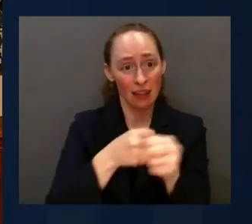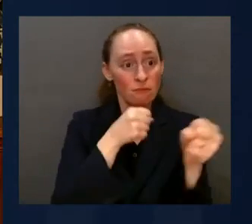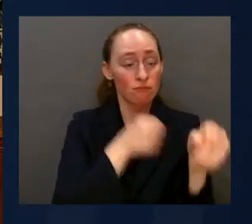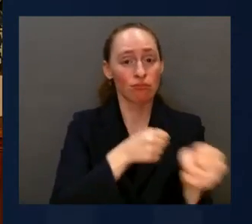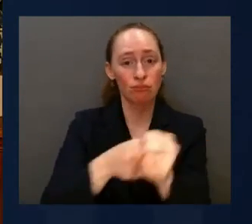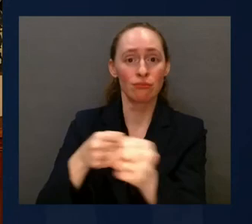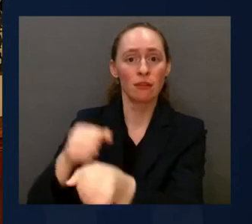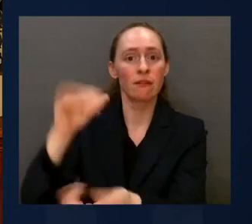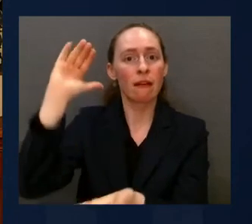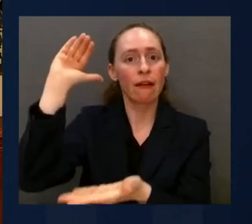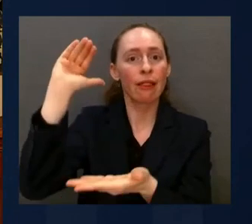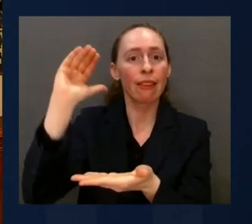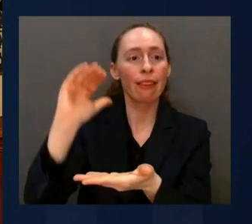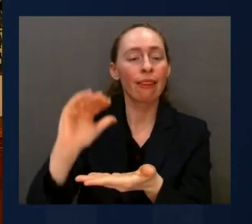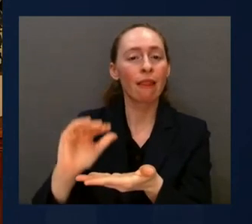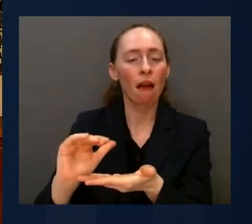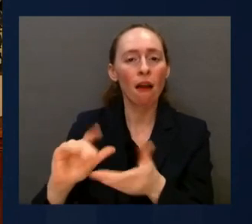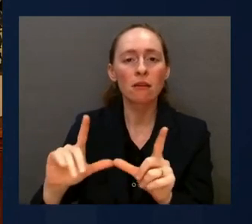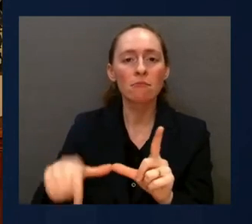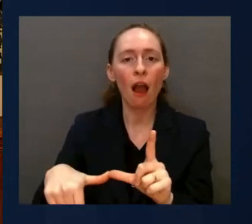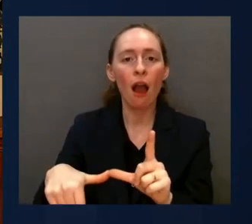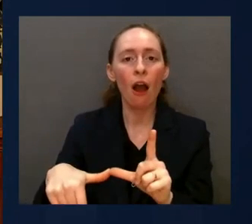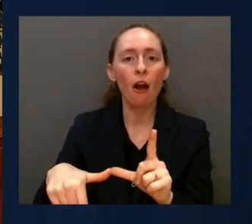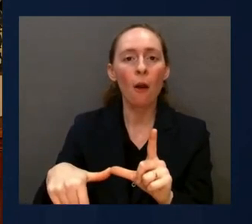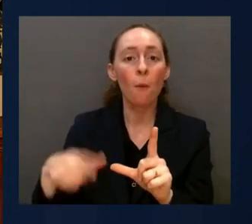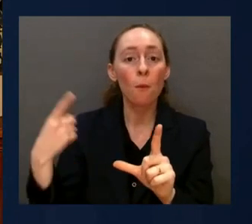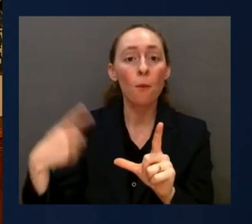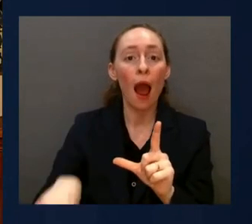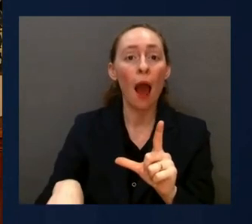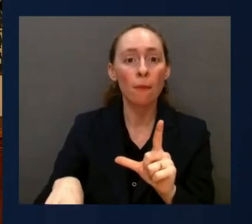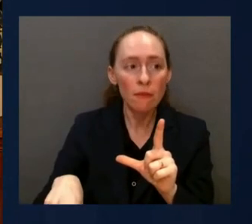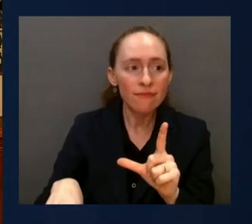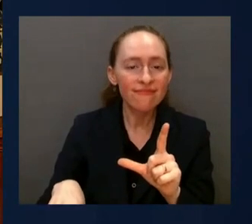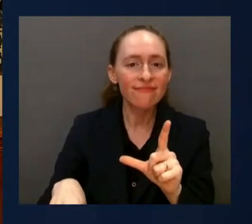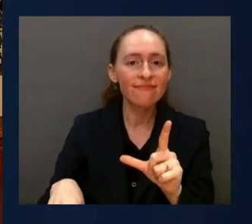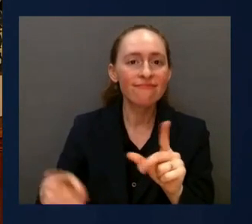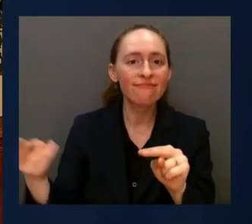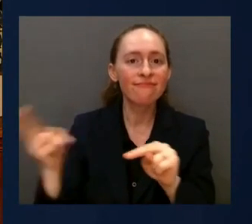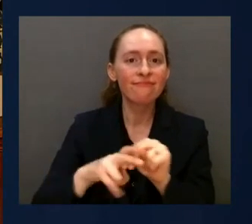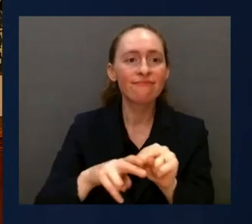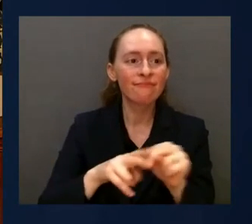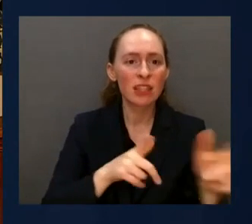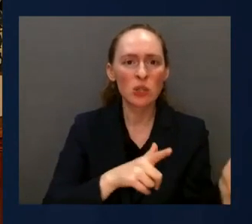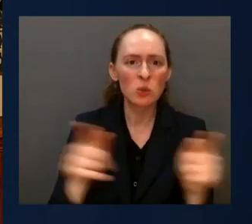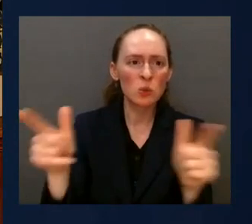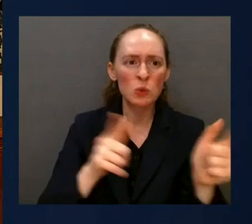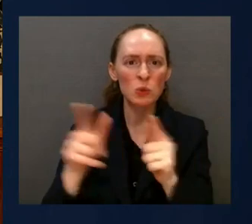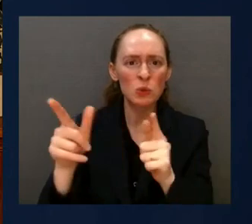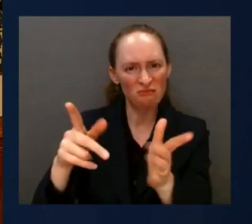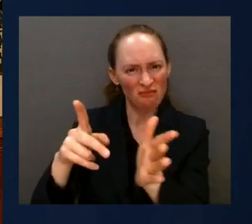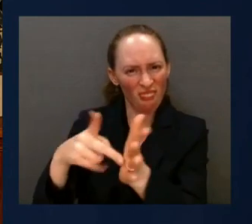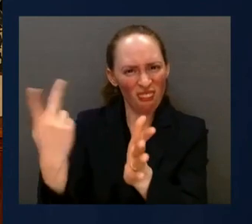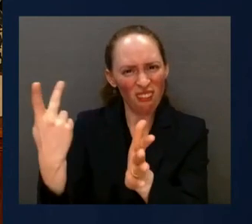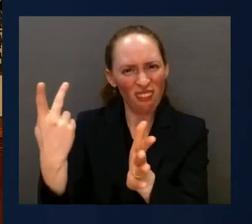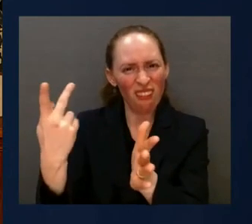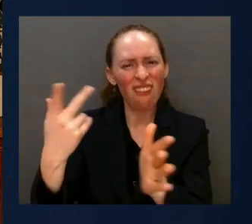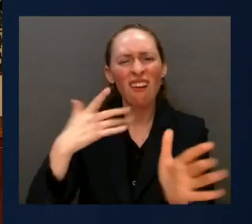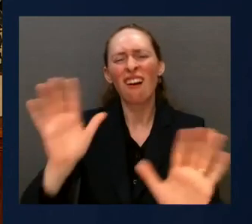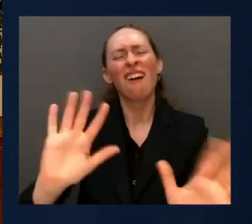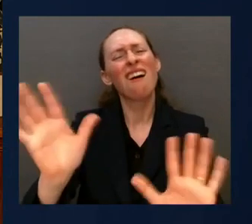shootings tripled. Let's finish the job and ban these assault weapons. And let's also come together on